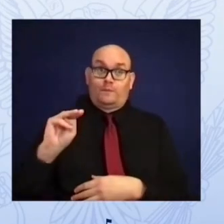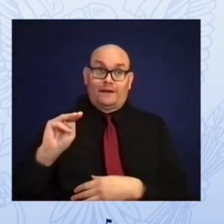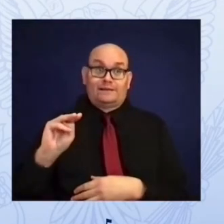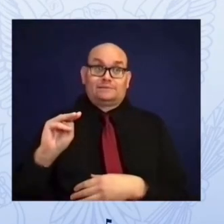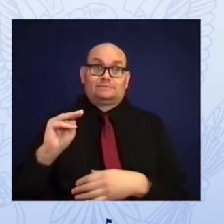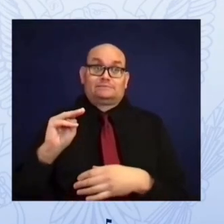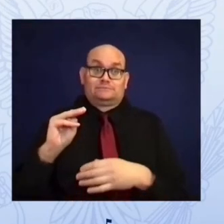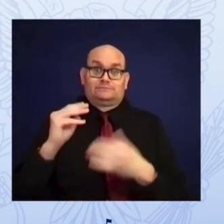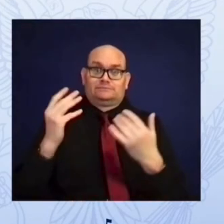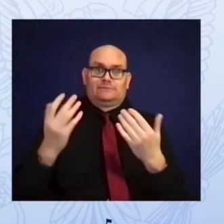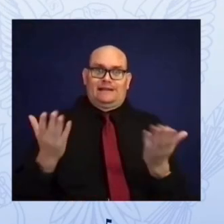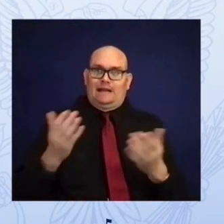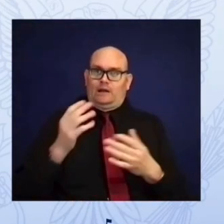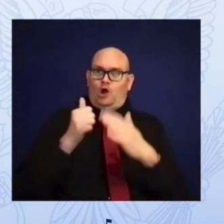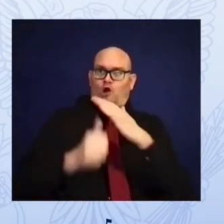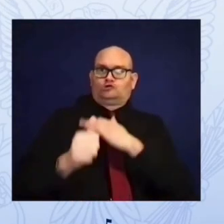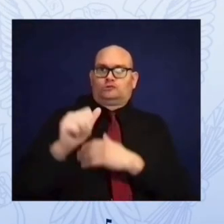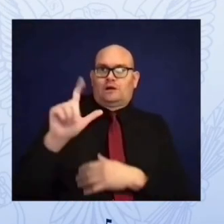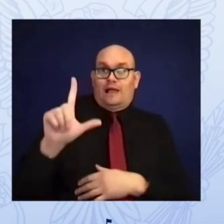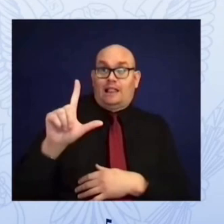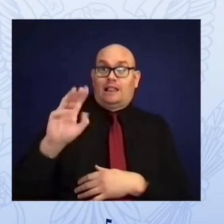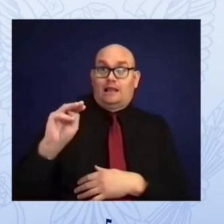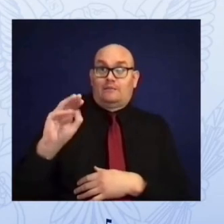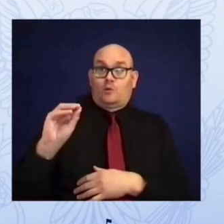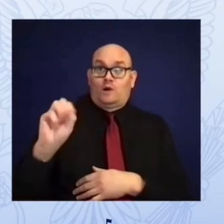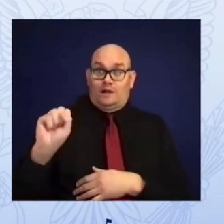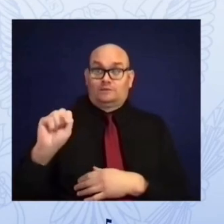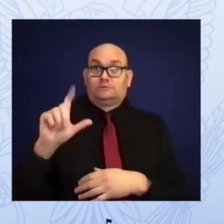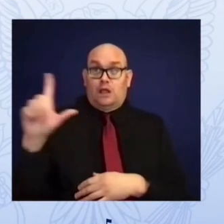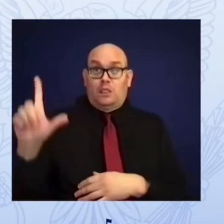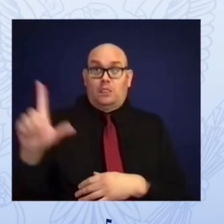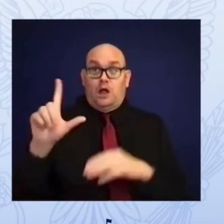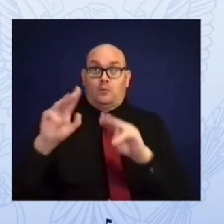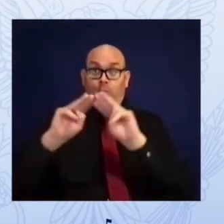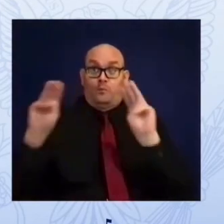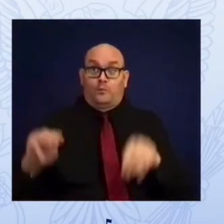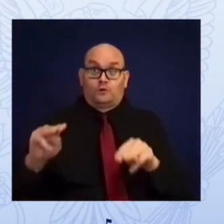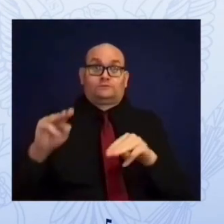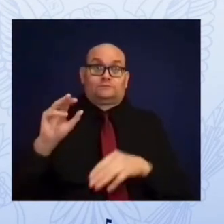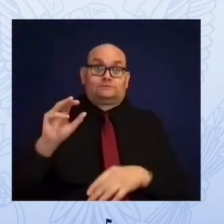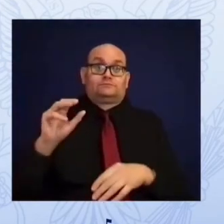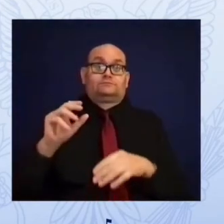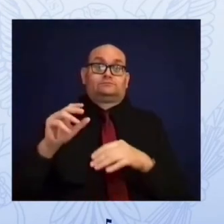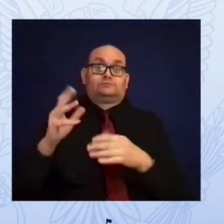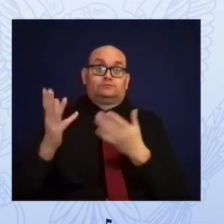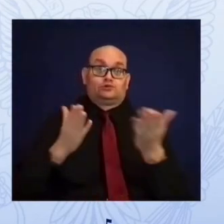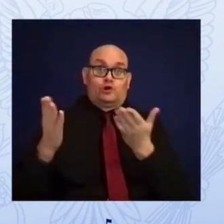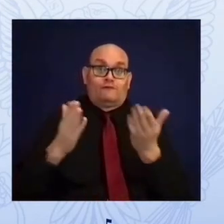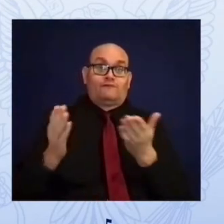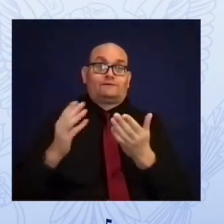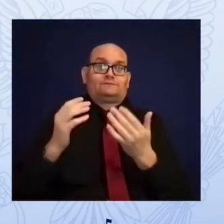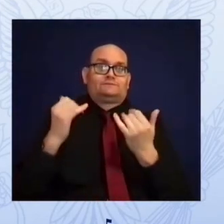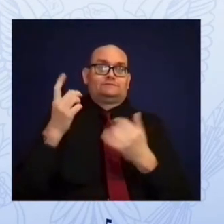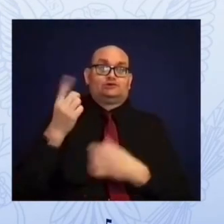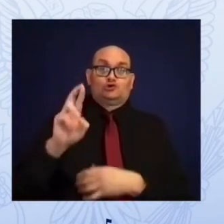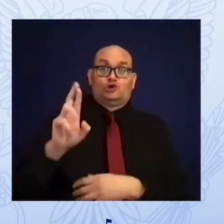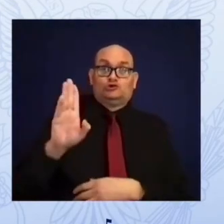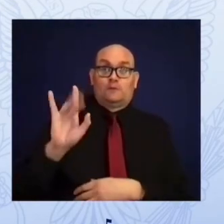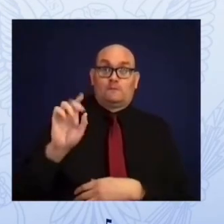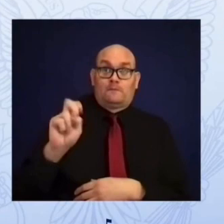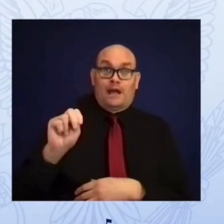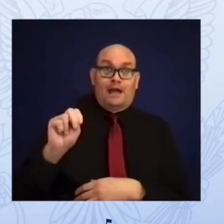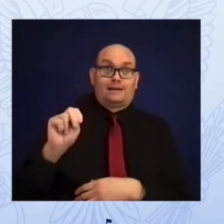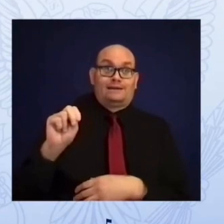Biden as honorary chair and full-time inspiration. Ladies and gentlemen, the First Lady of the United States, Dr. Jill Biden.